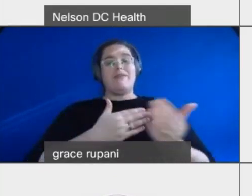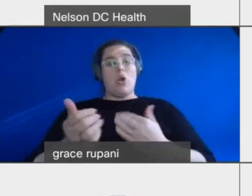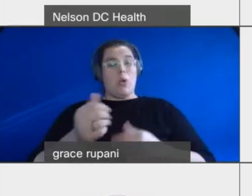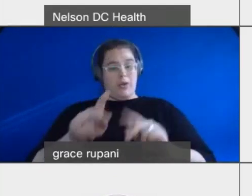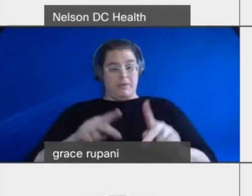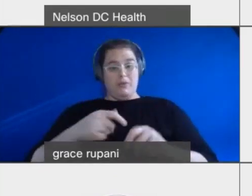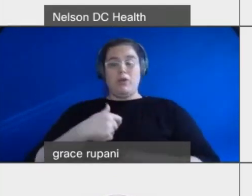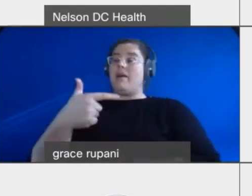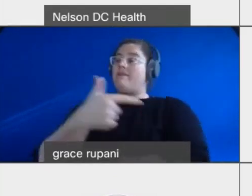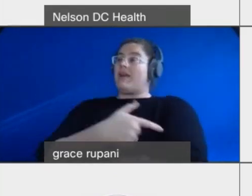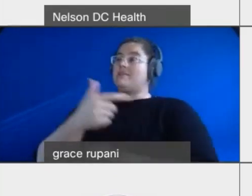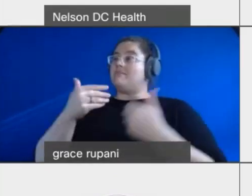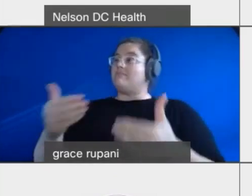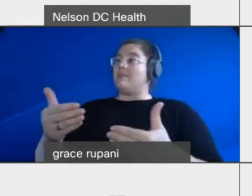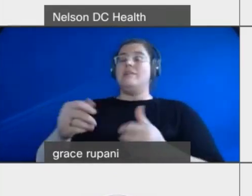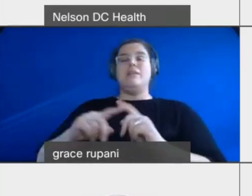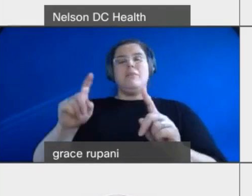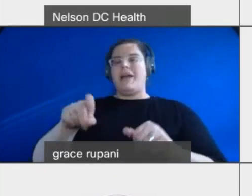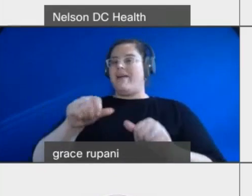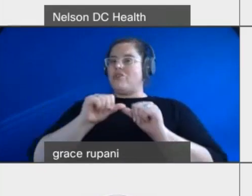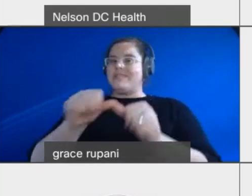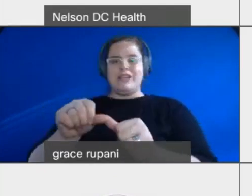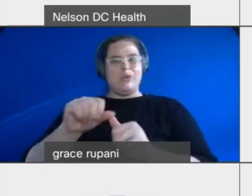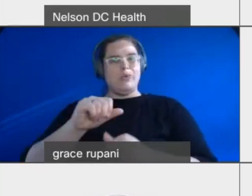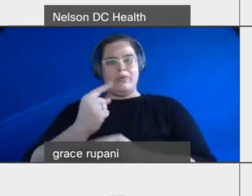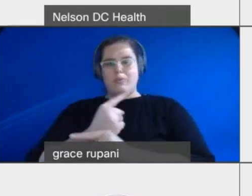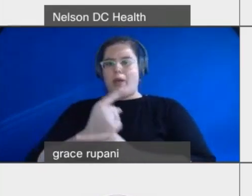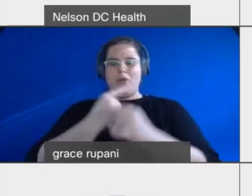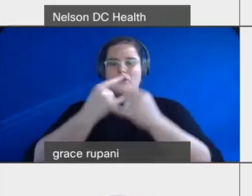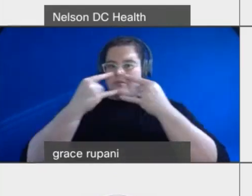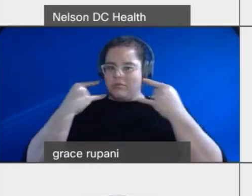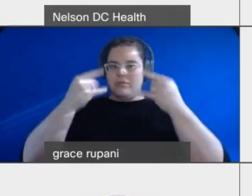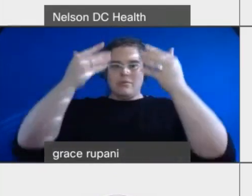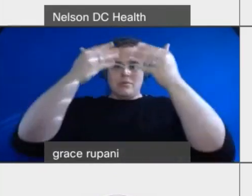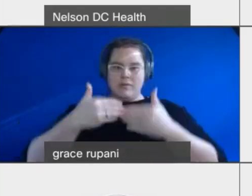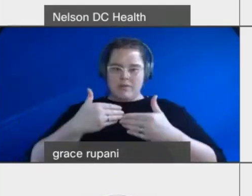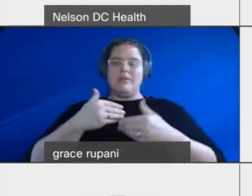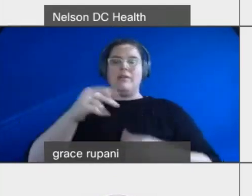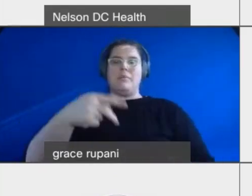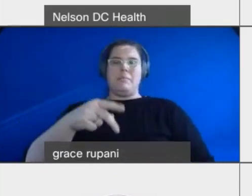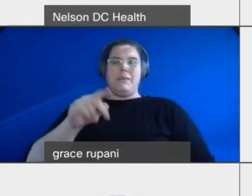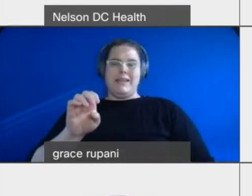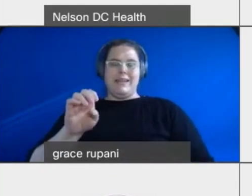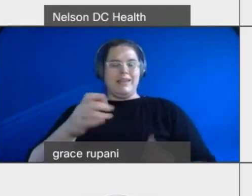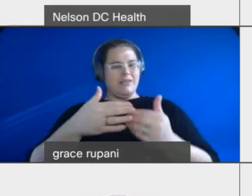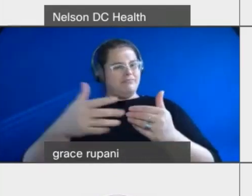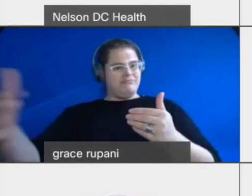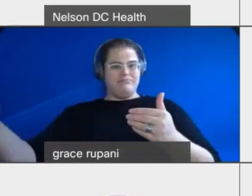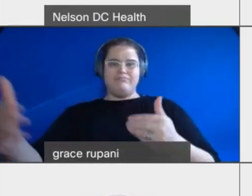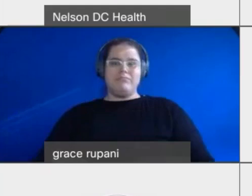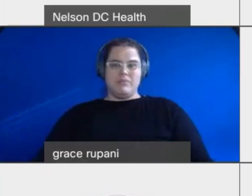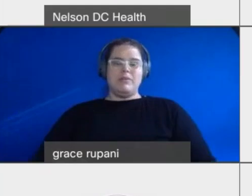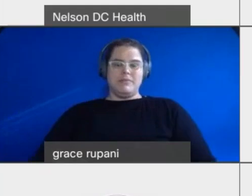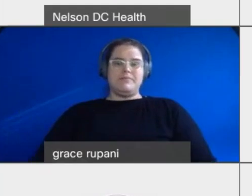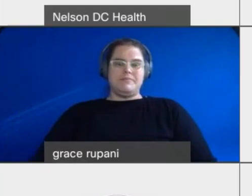continue proper PPE use until further notice. Hey, Director Reese, just to add on to that, we actually had a